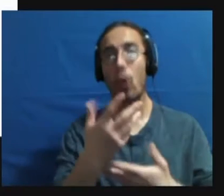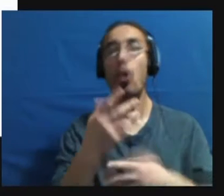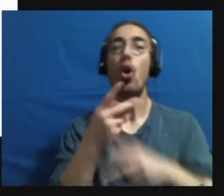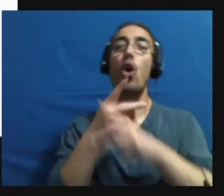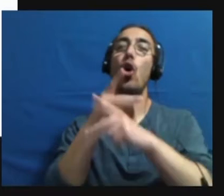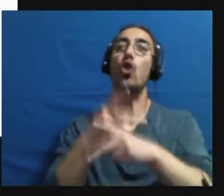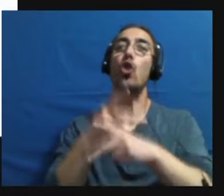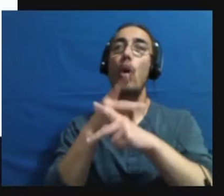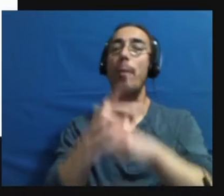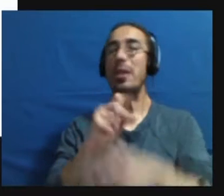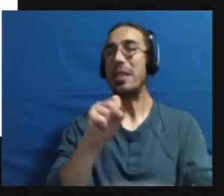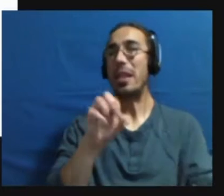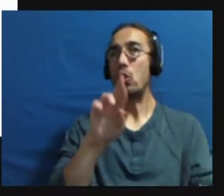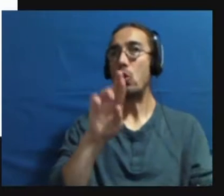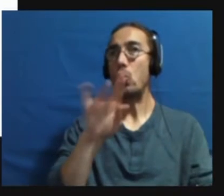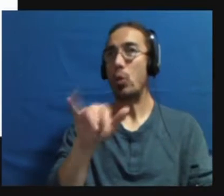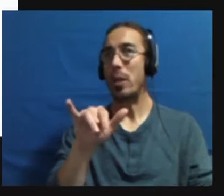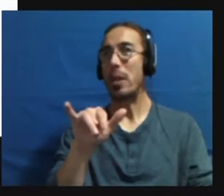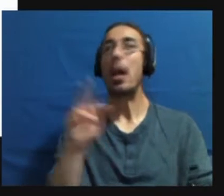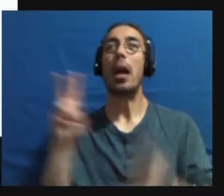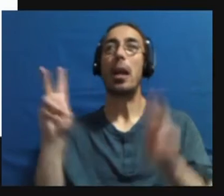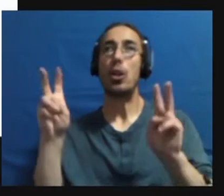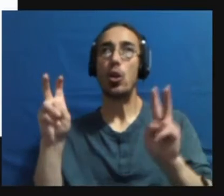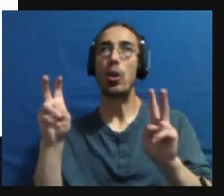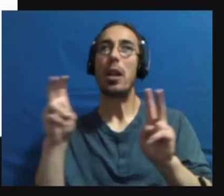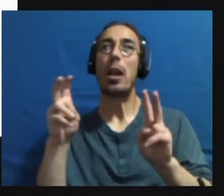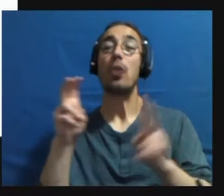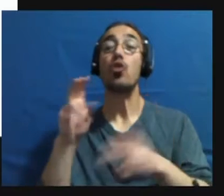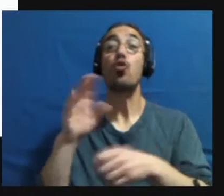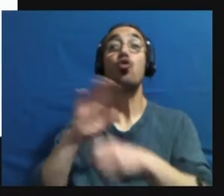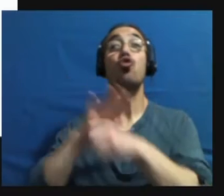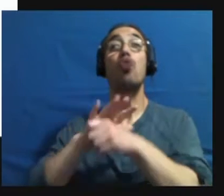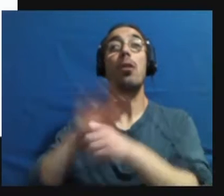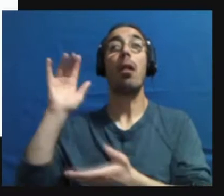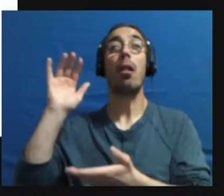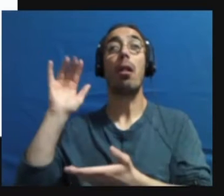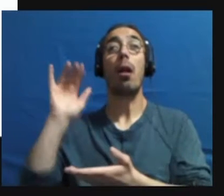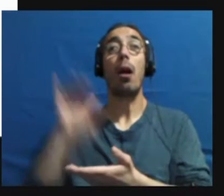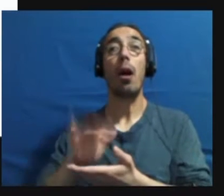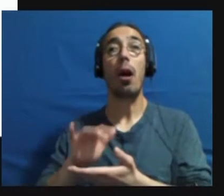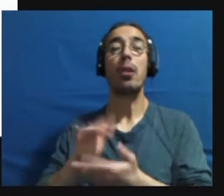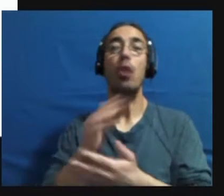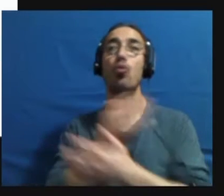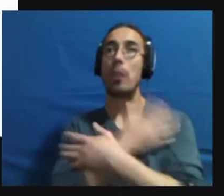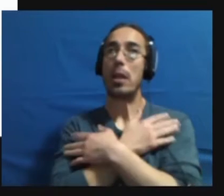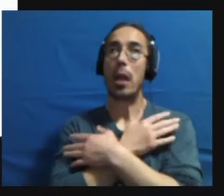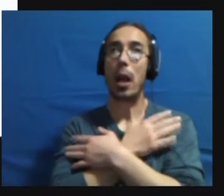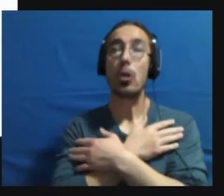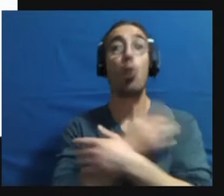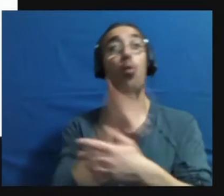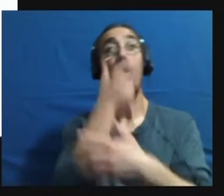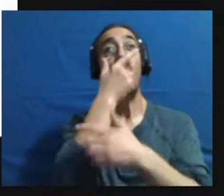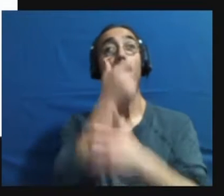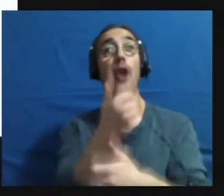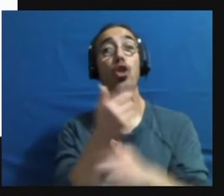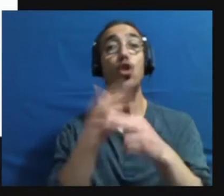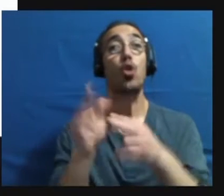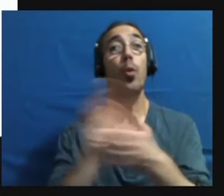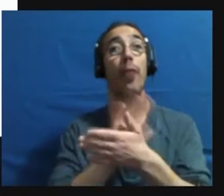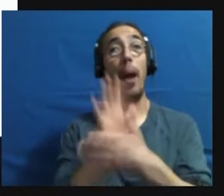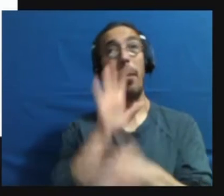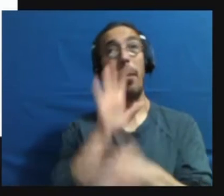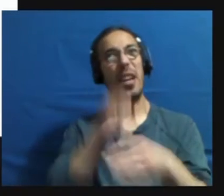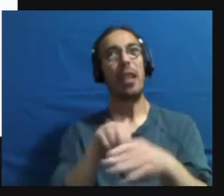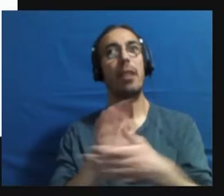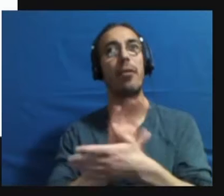issues, or de-stress and relax. We're gonna watch a quick video. I am in this video, but it is by Blair